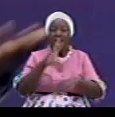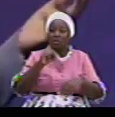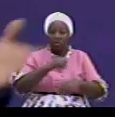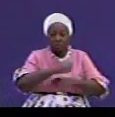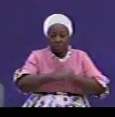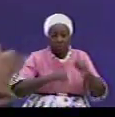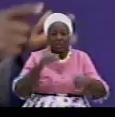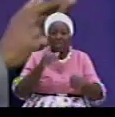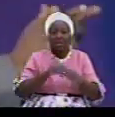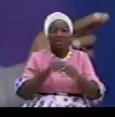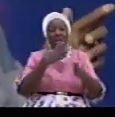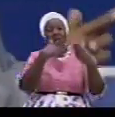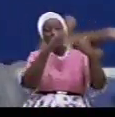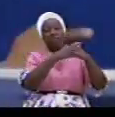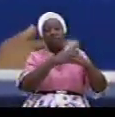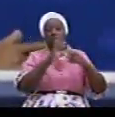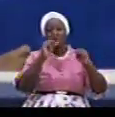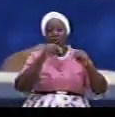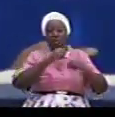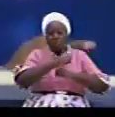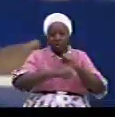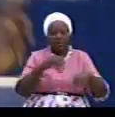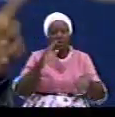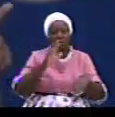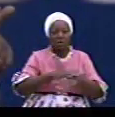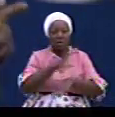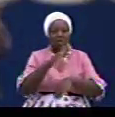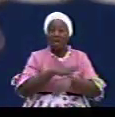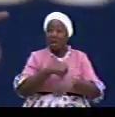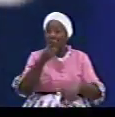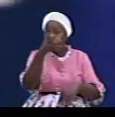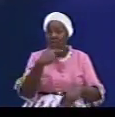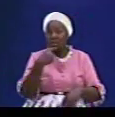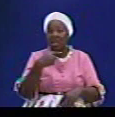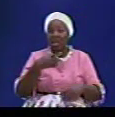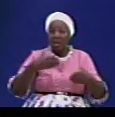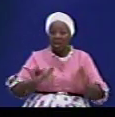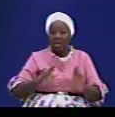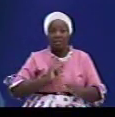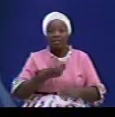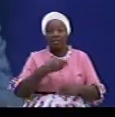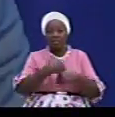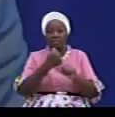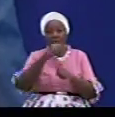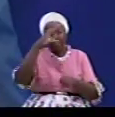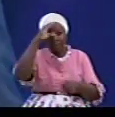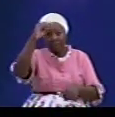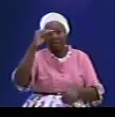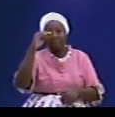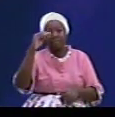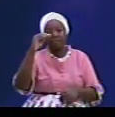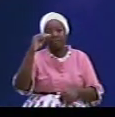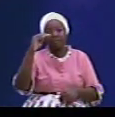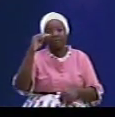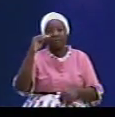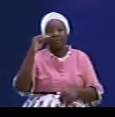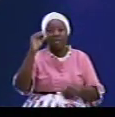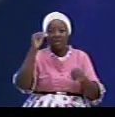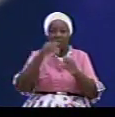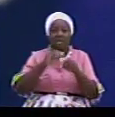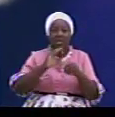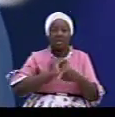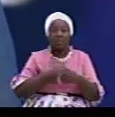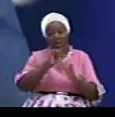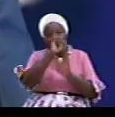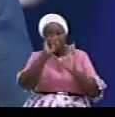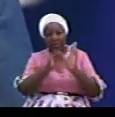no suffering on earth. And God said, let us make man in our image,